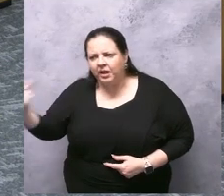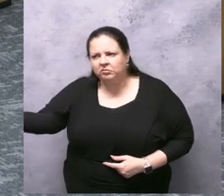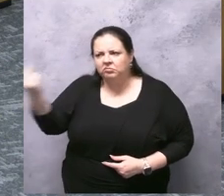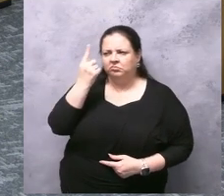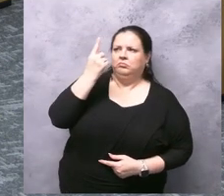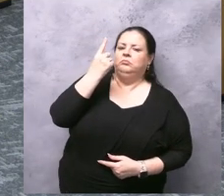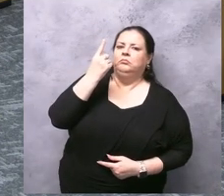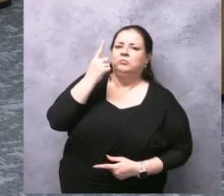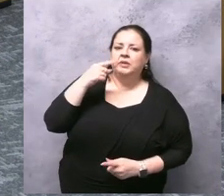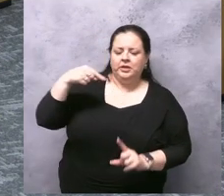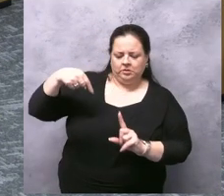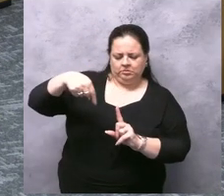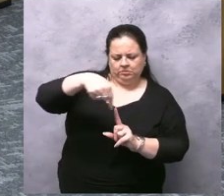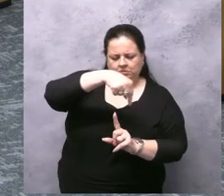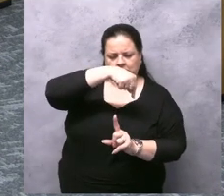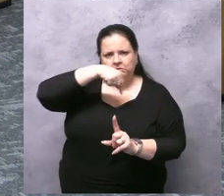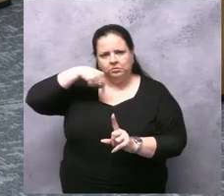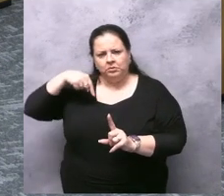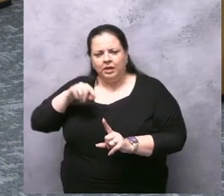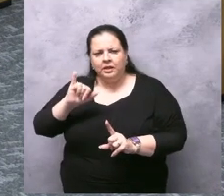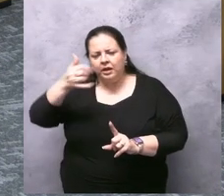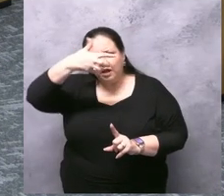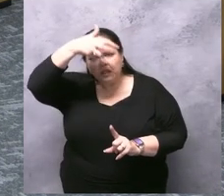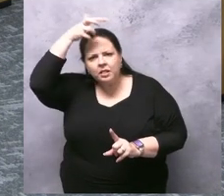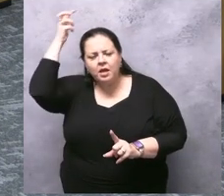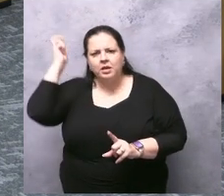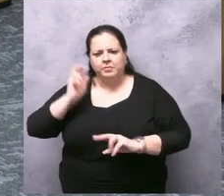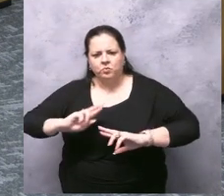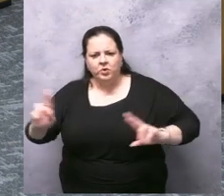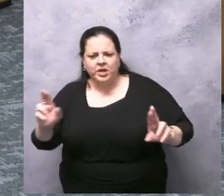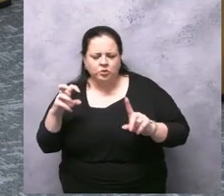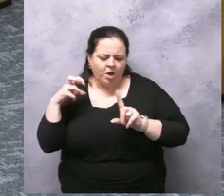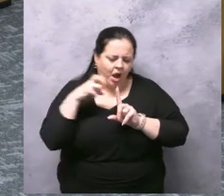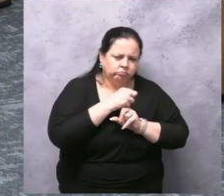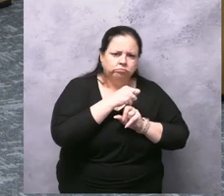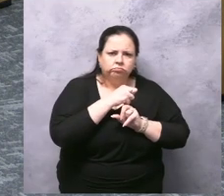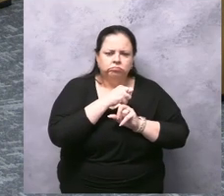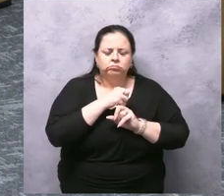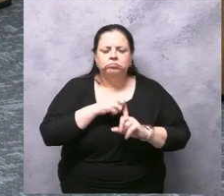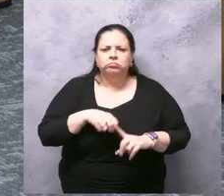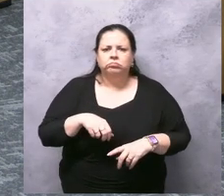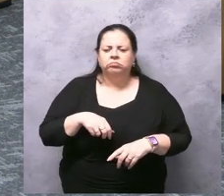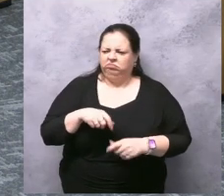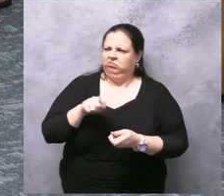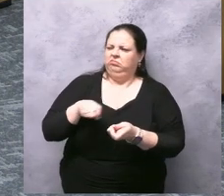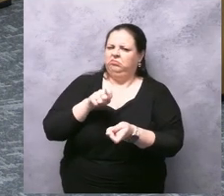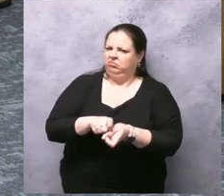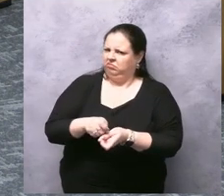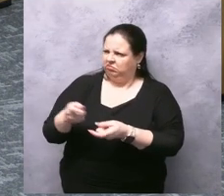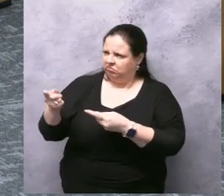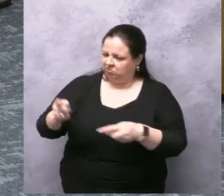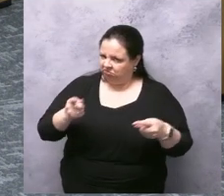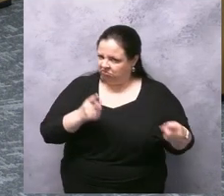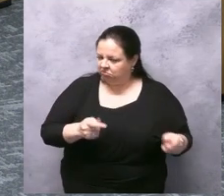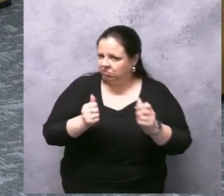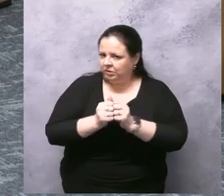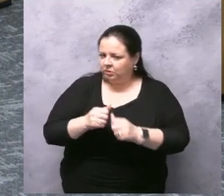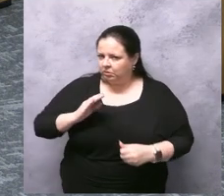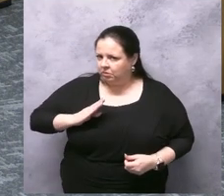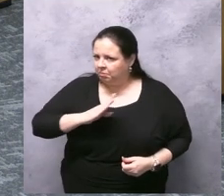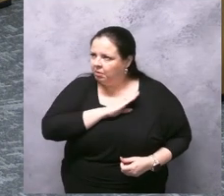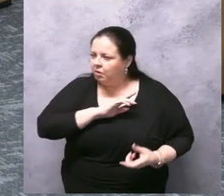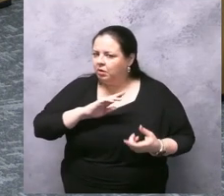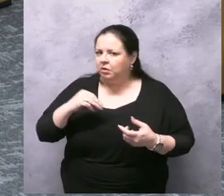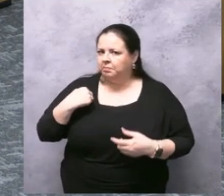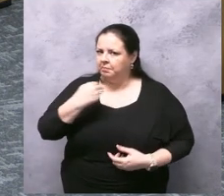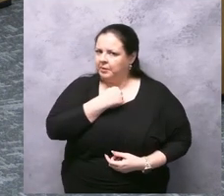even walked a circle around her like a lion preparing to attack its prey. Just exactly what is going on with board members and their associates?